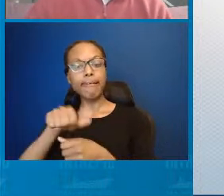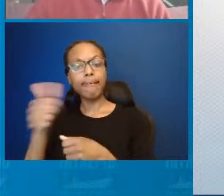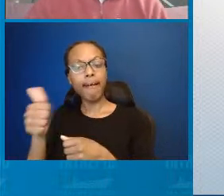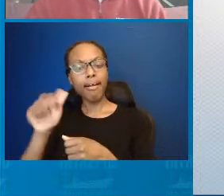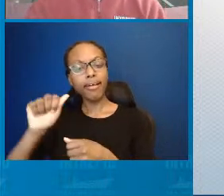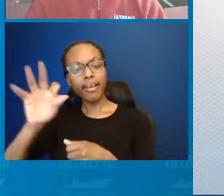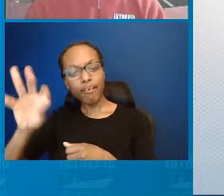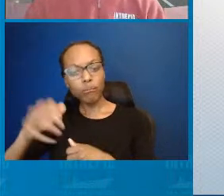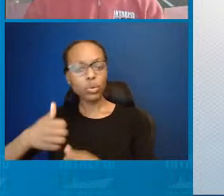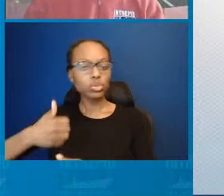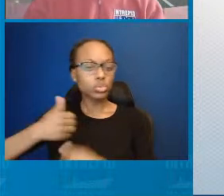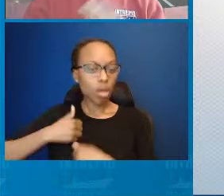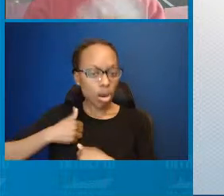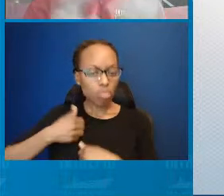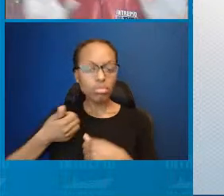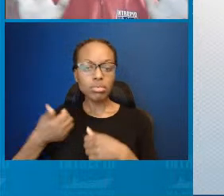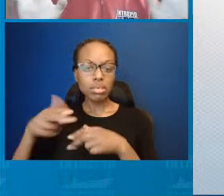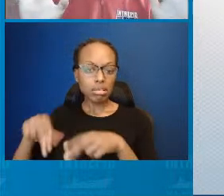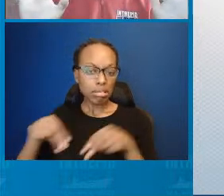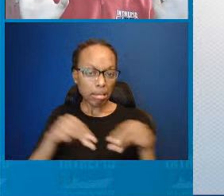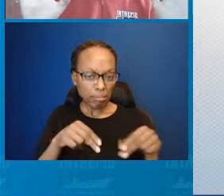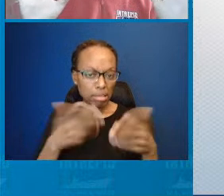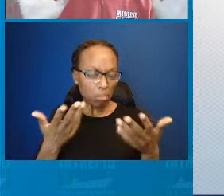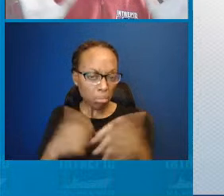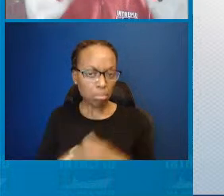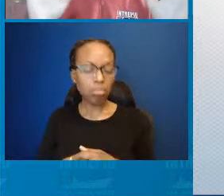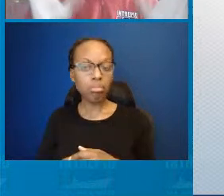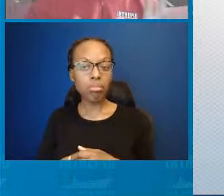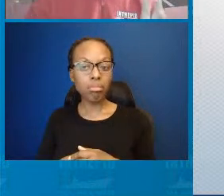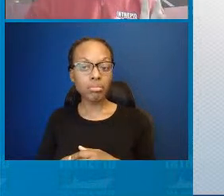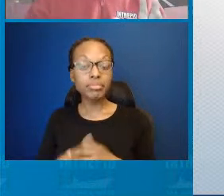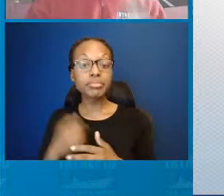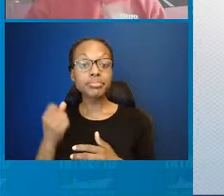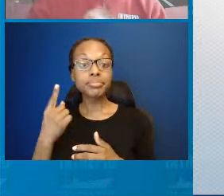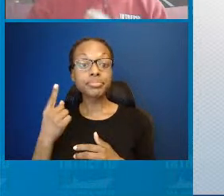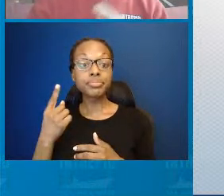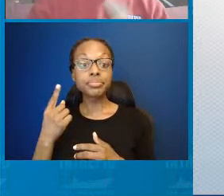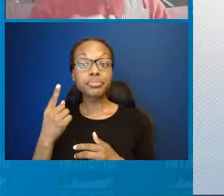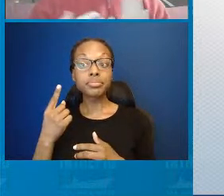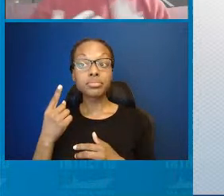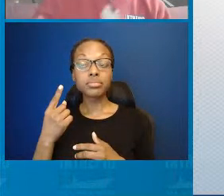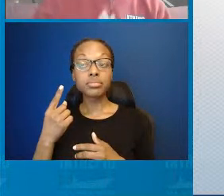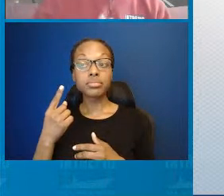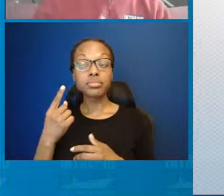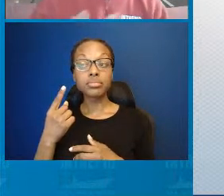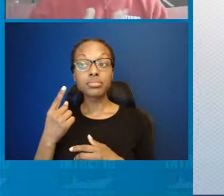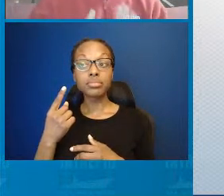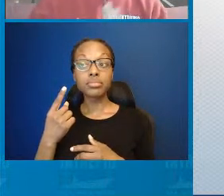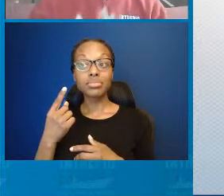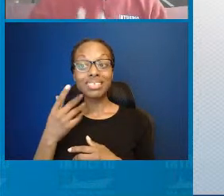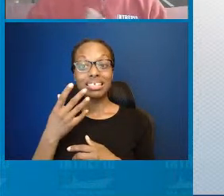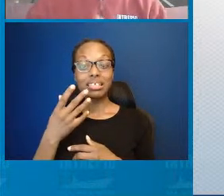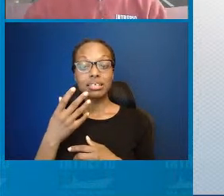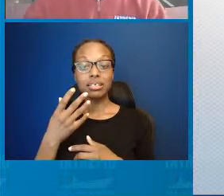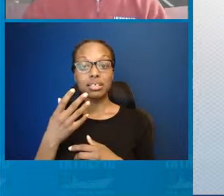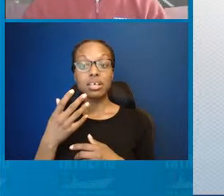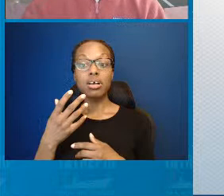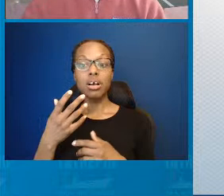a whole, the branches were all integrated until about